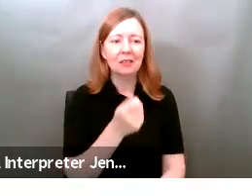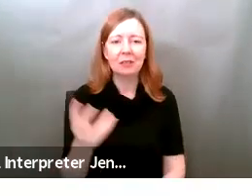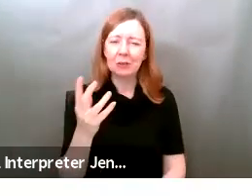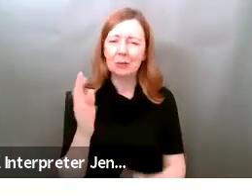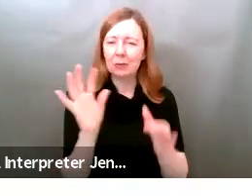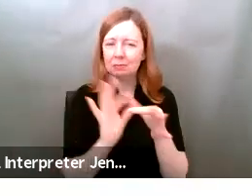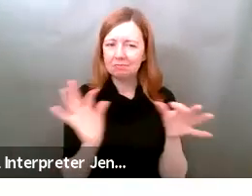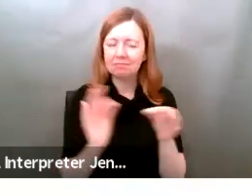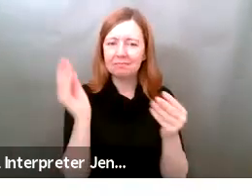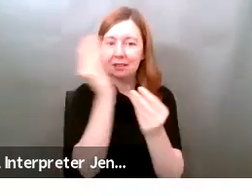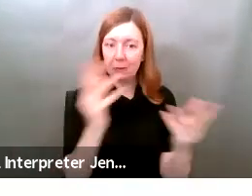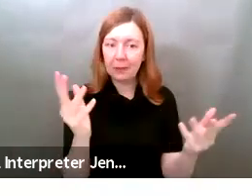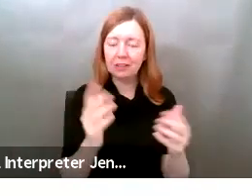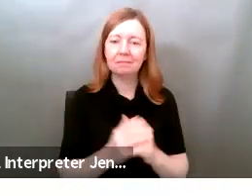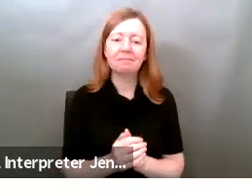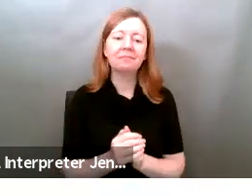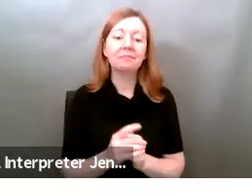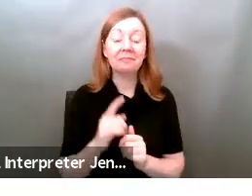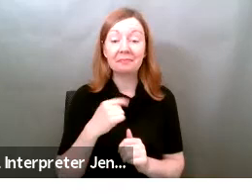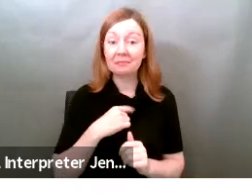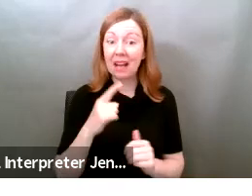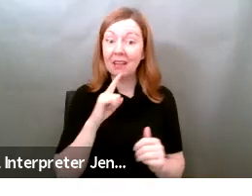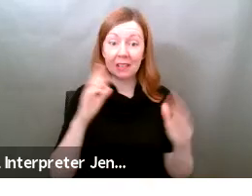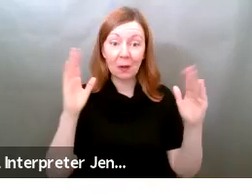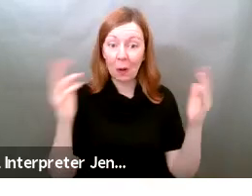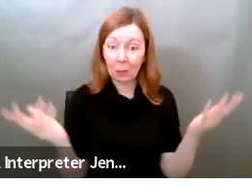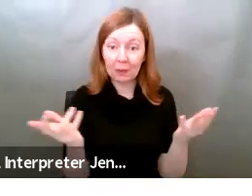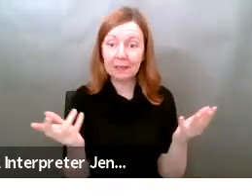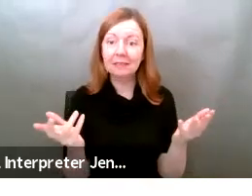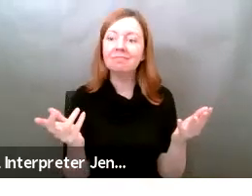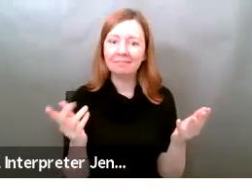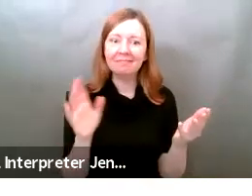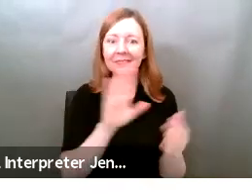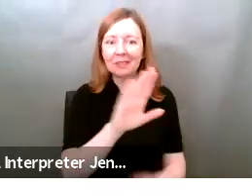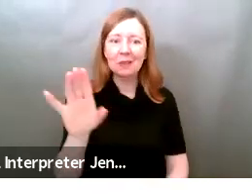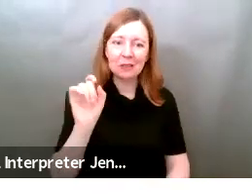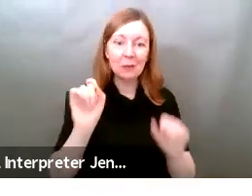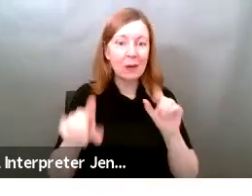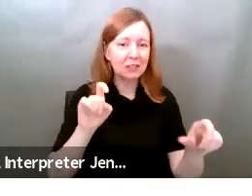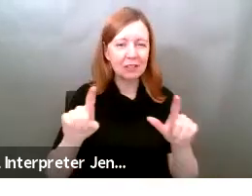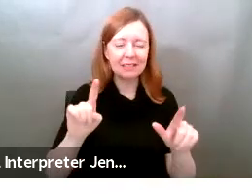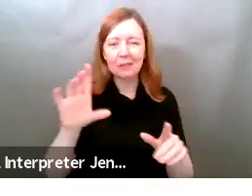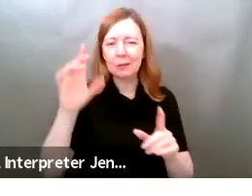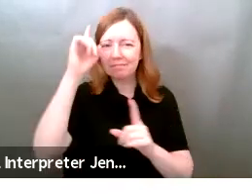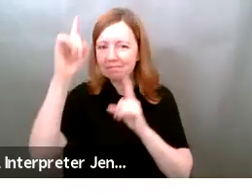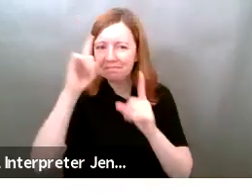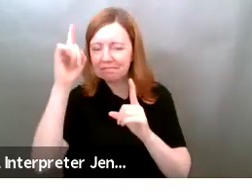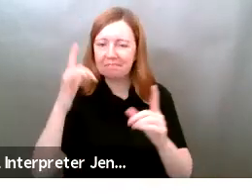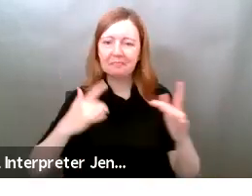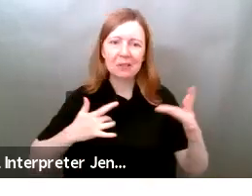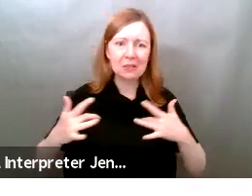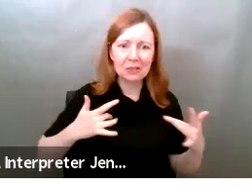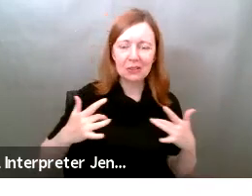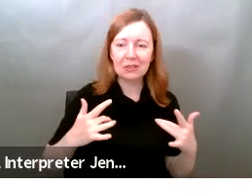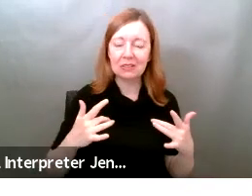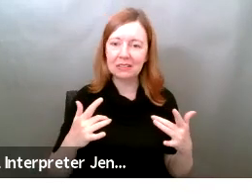of information, but what I really hope for most is that questions that you have or concerns